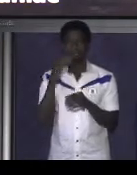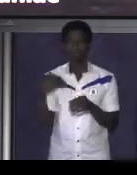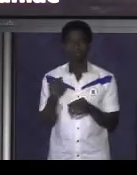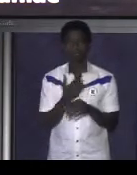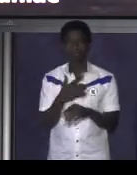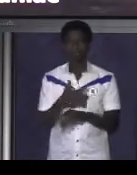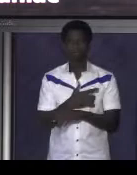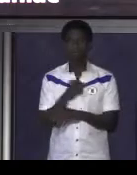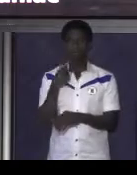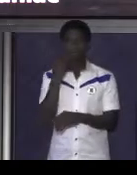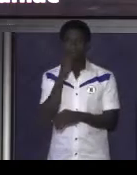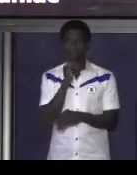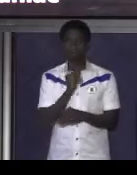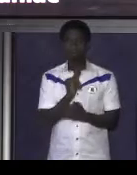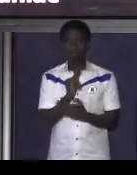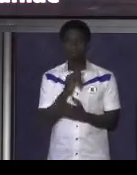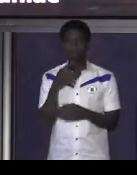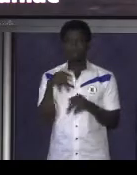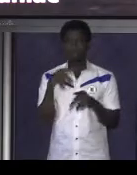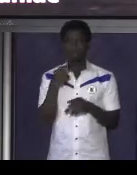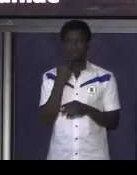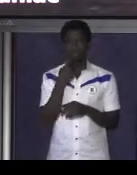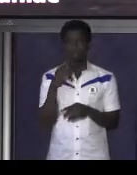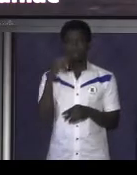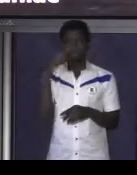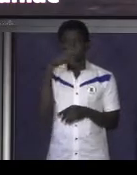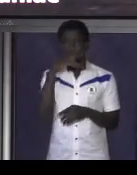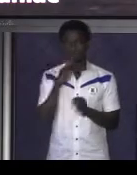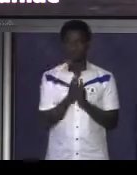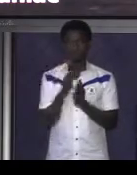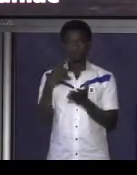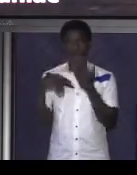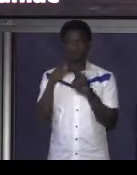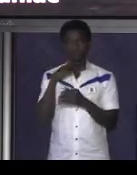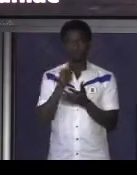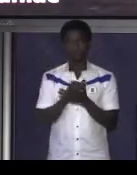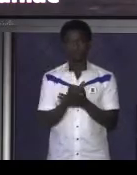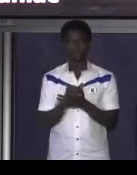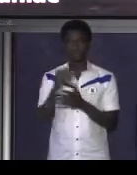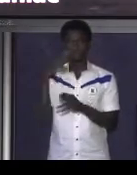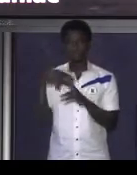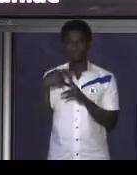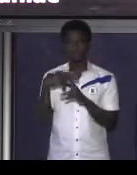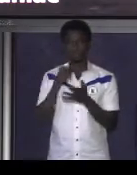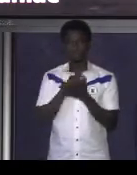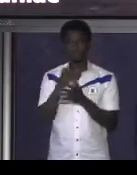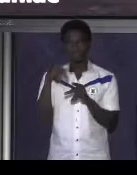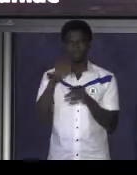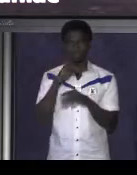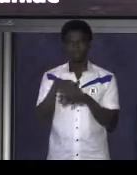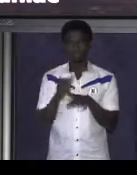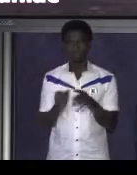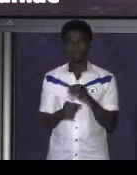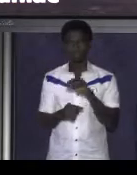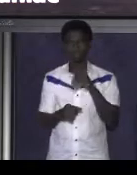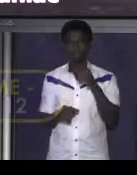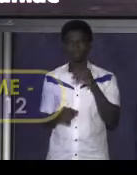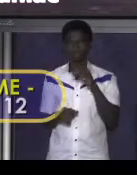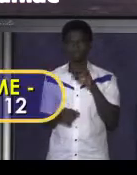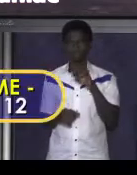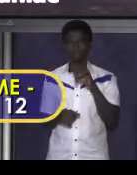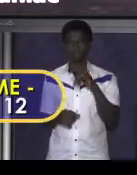lessons. Who is the person who steals books? What is that name that the person is called? Is he a